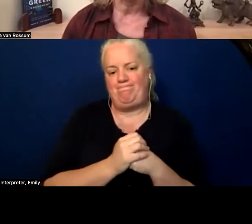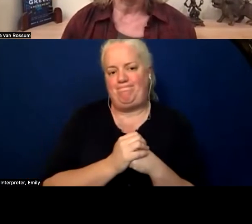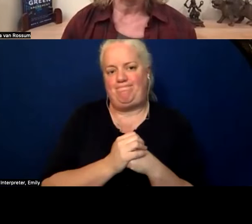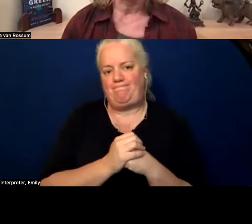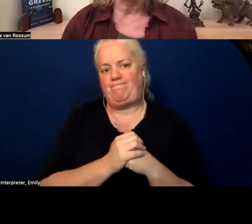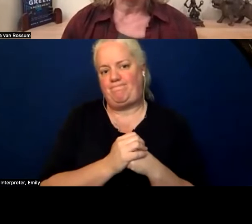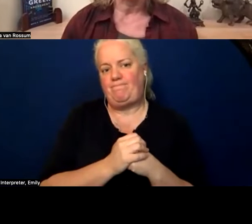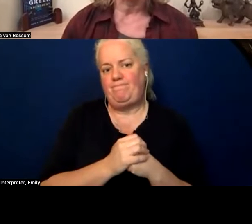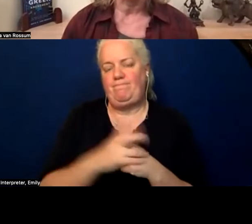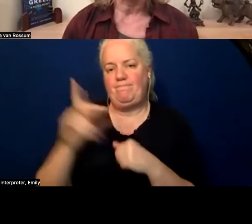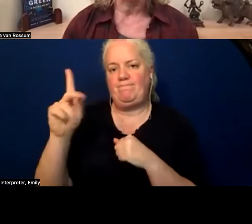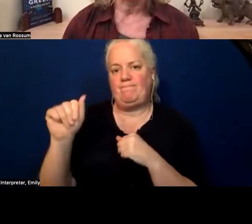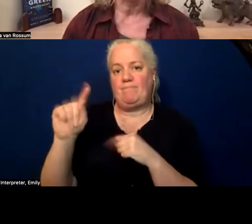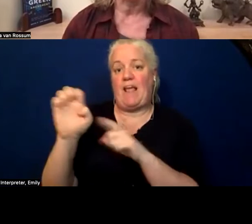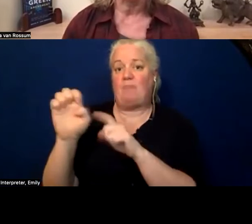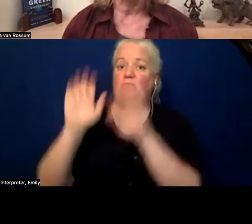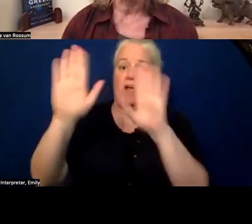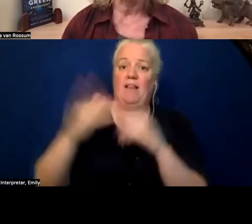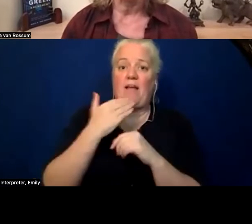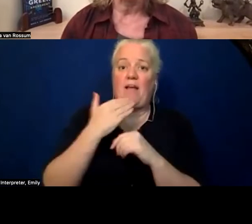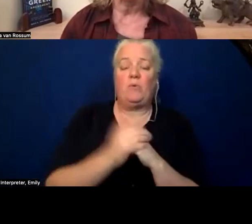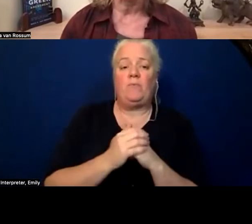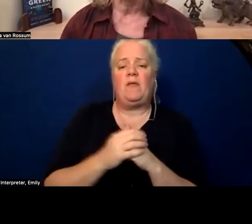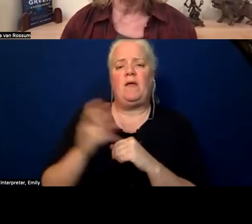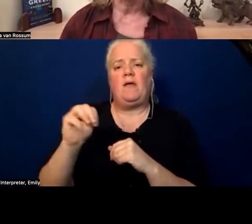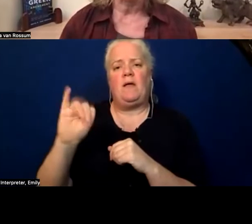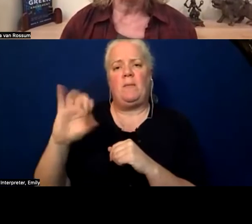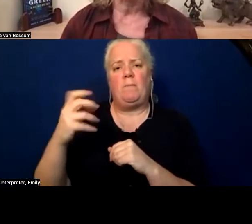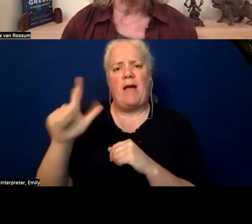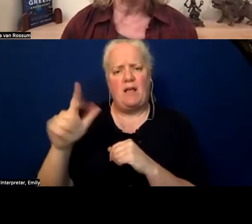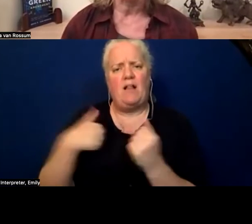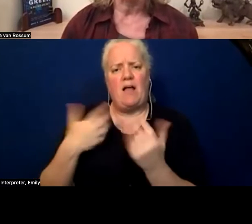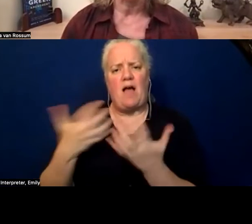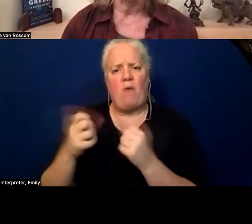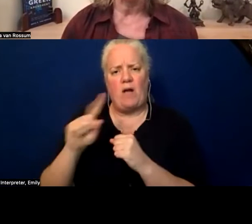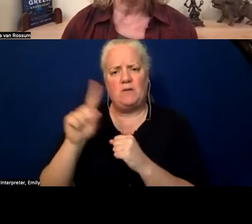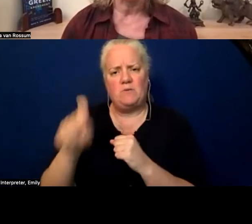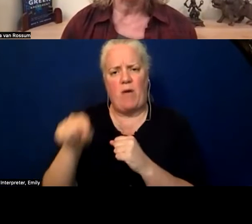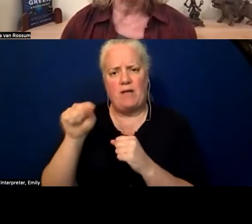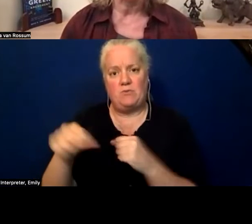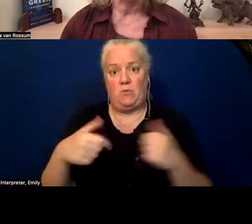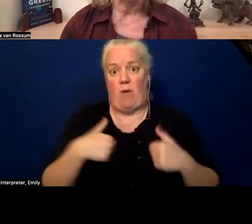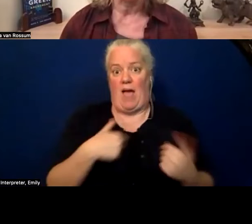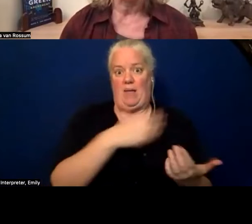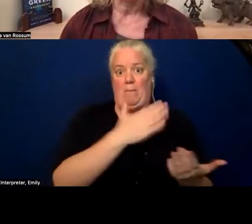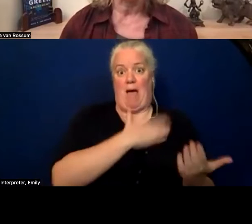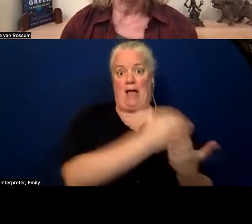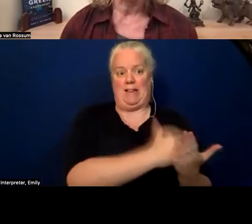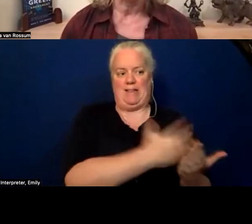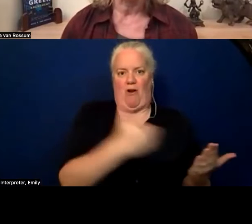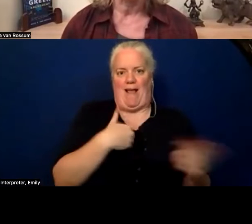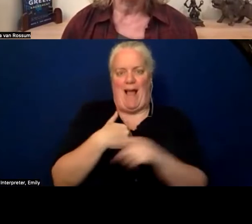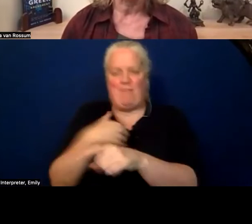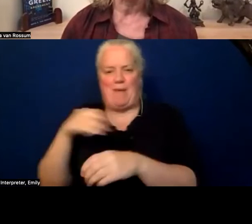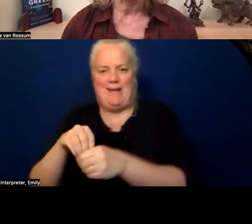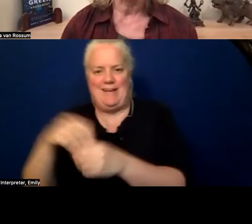Yeah, that's great. And actually, Michael, this was something I was going to ask, but it's also a question a little specific. So how,